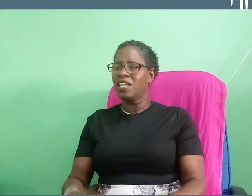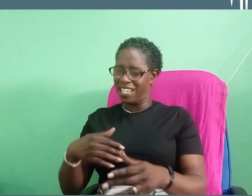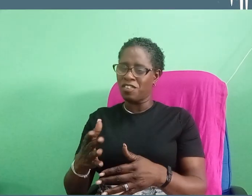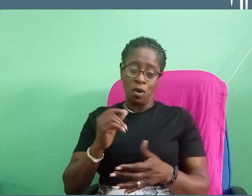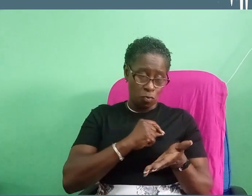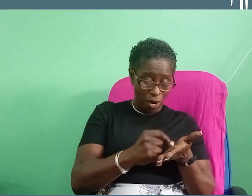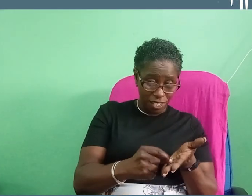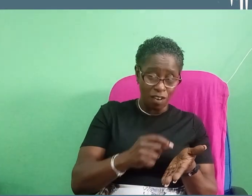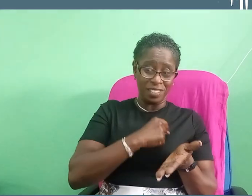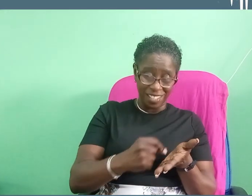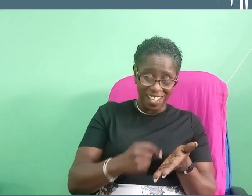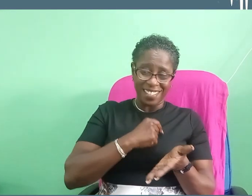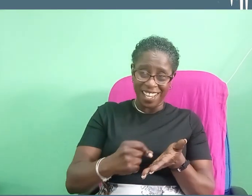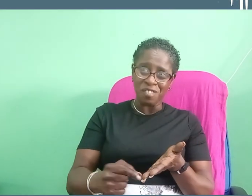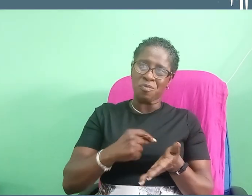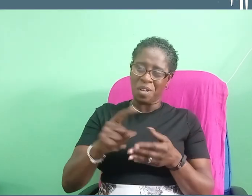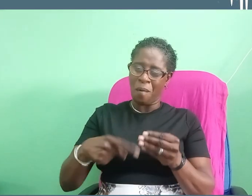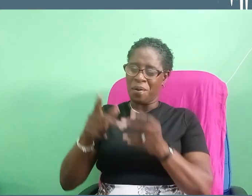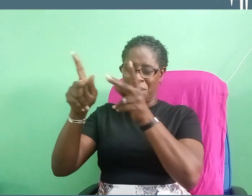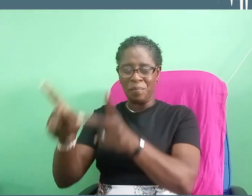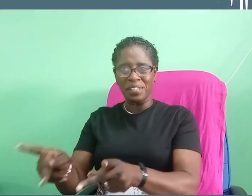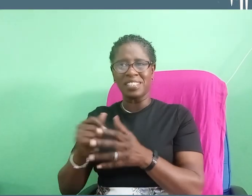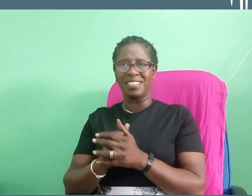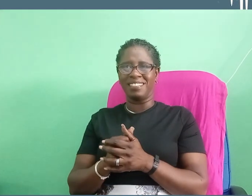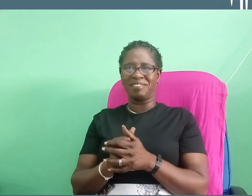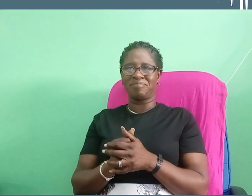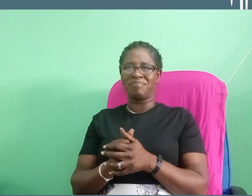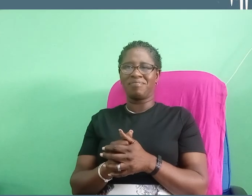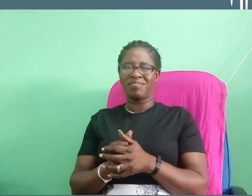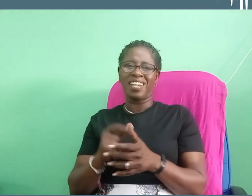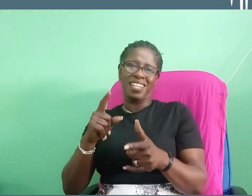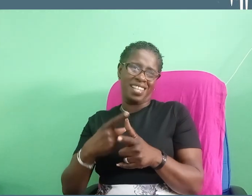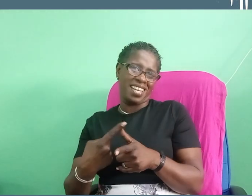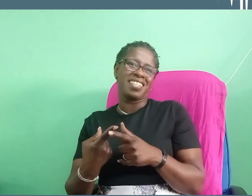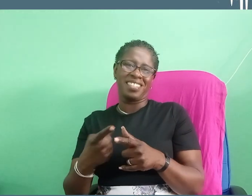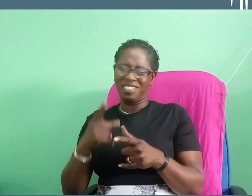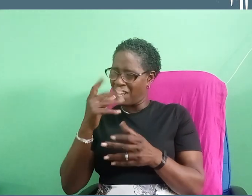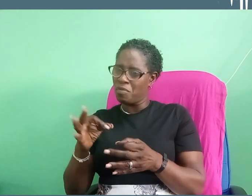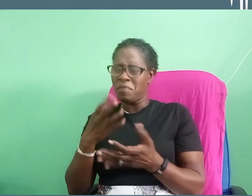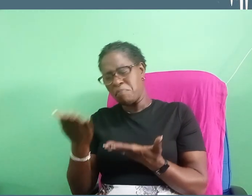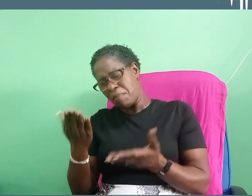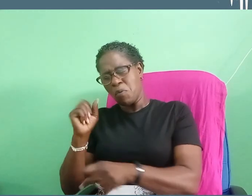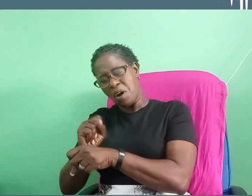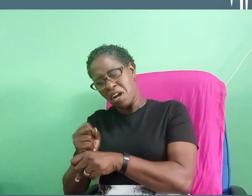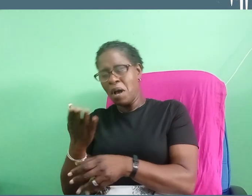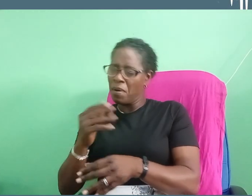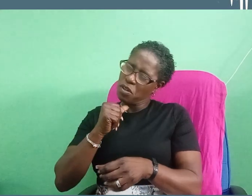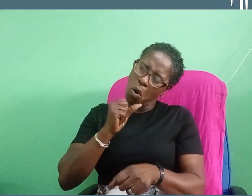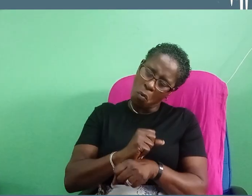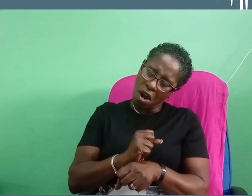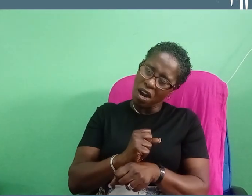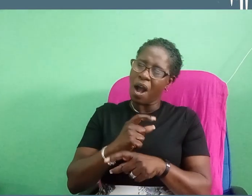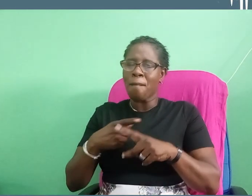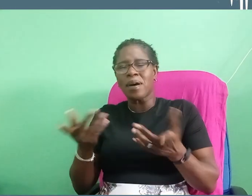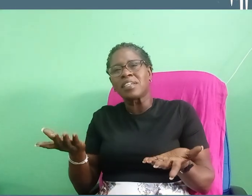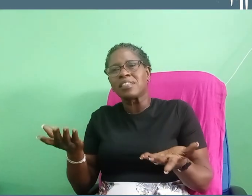time, or I'm going to write it down and you're going to say it back to me, and then we're going to see how it goes. And if that didn't work, our plan didn't work. The plan failed, not